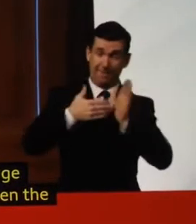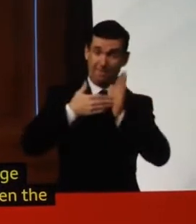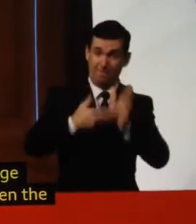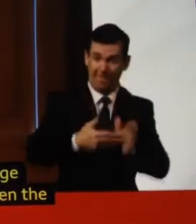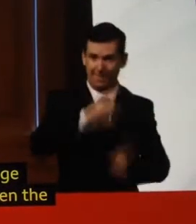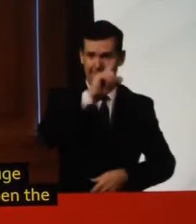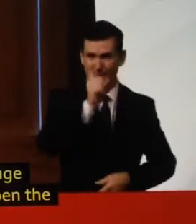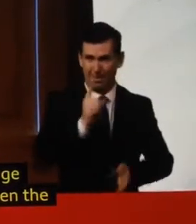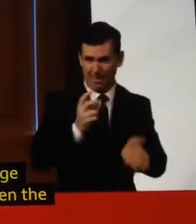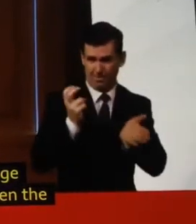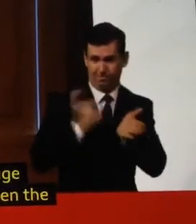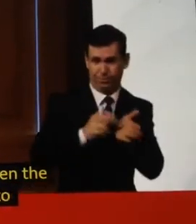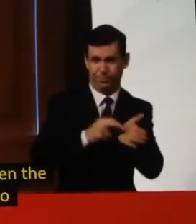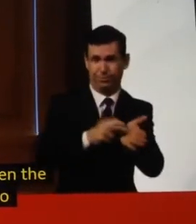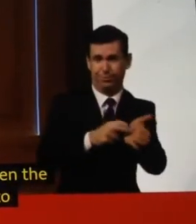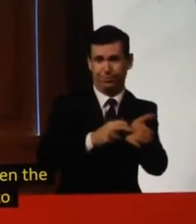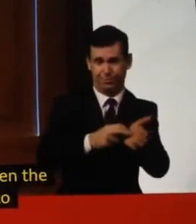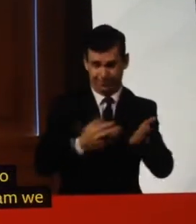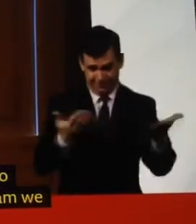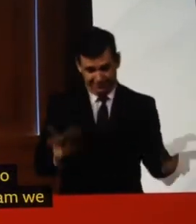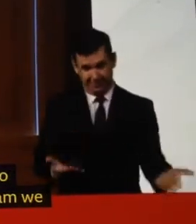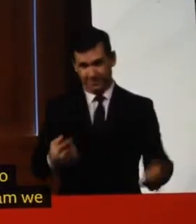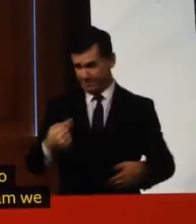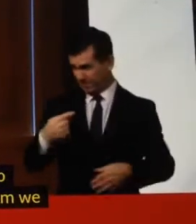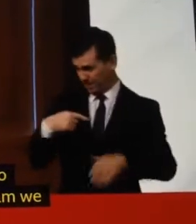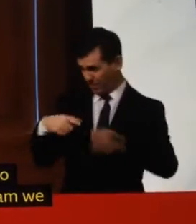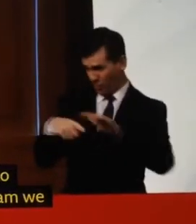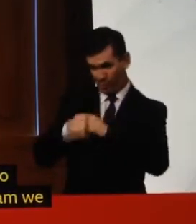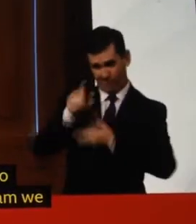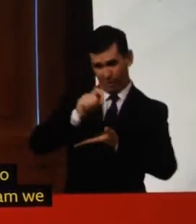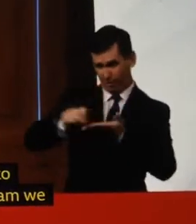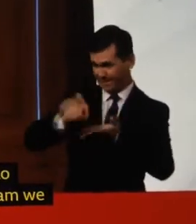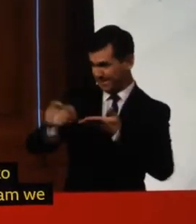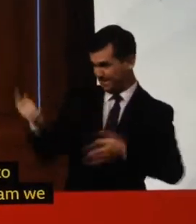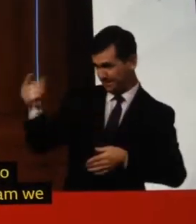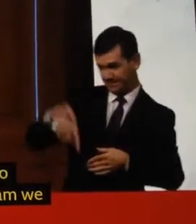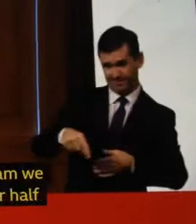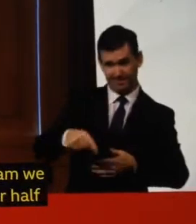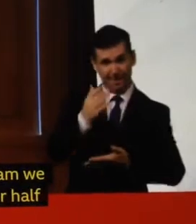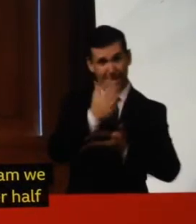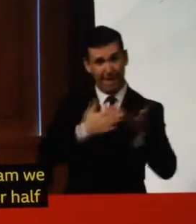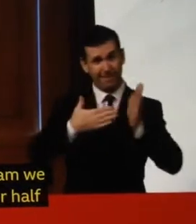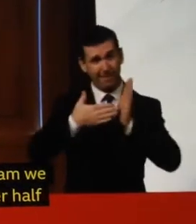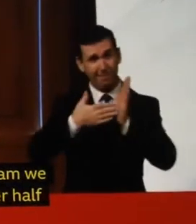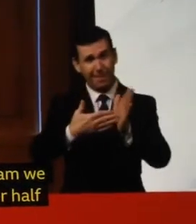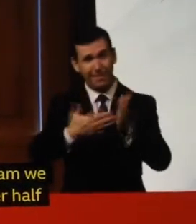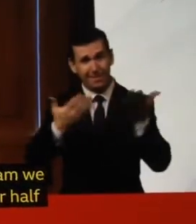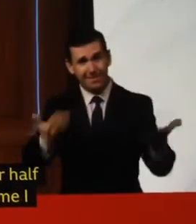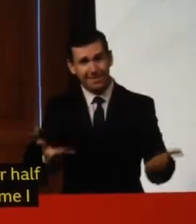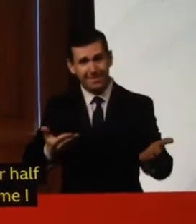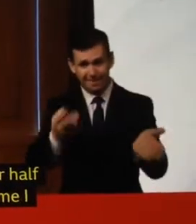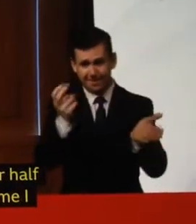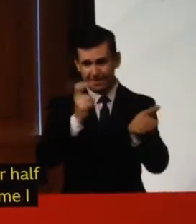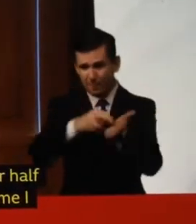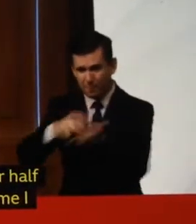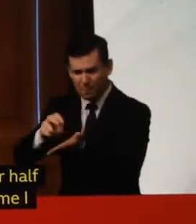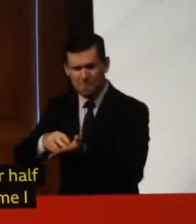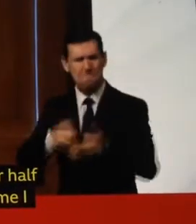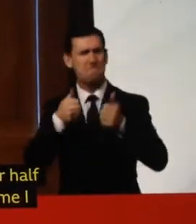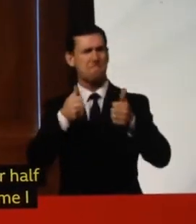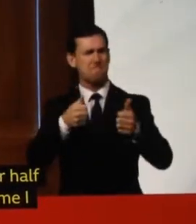over 500,000 bookings by the time I left the office to come over here. So I know that everybody wants to play their